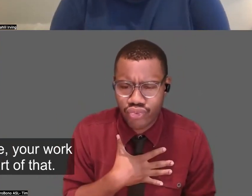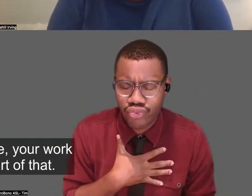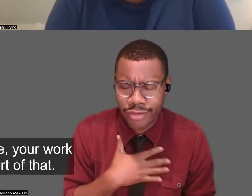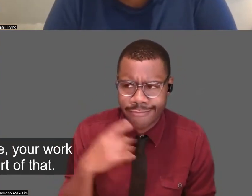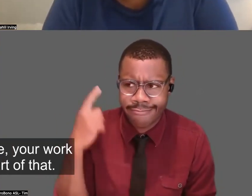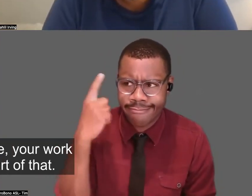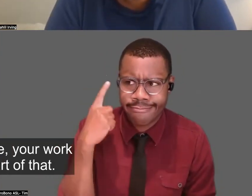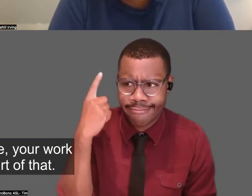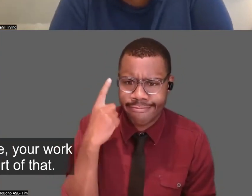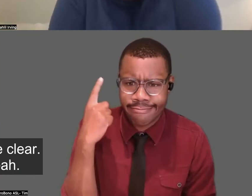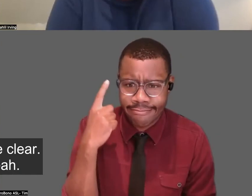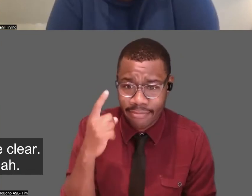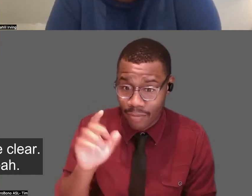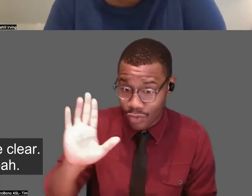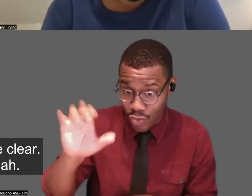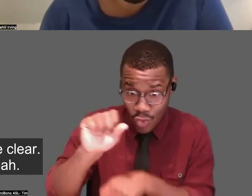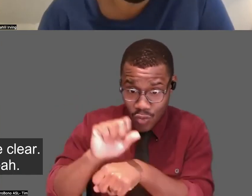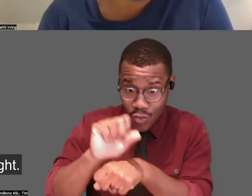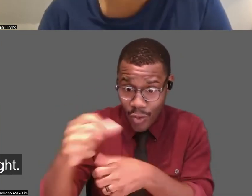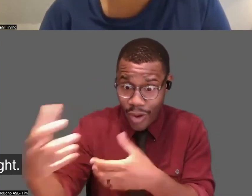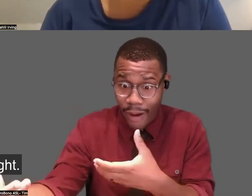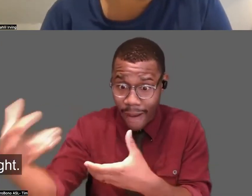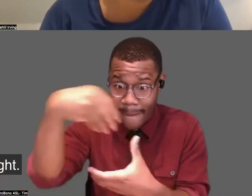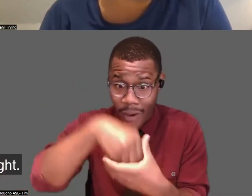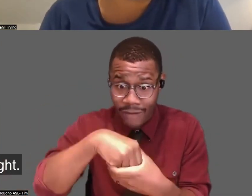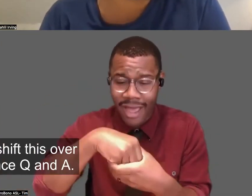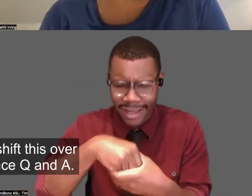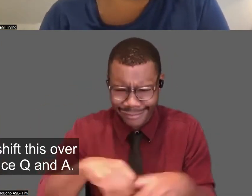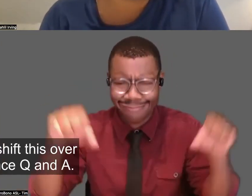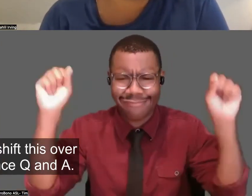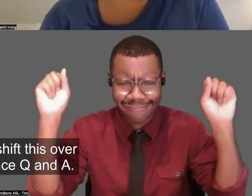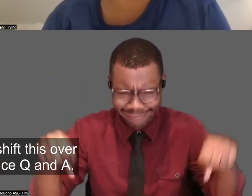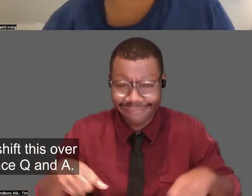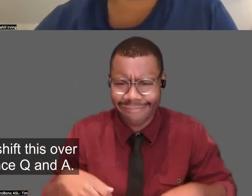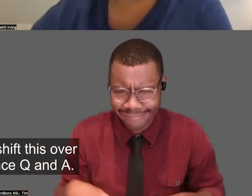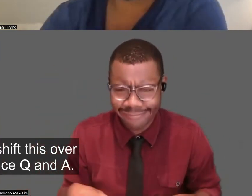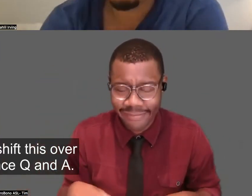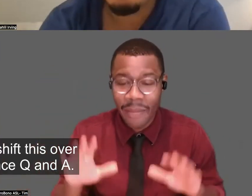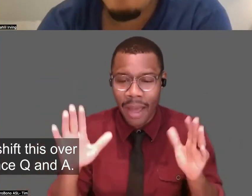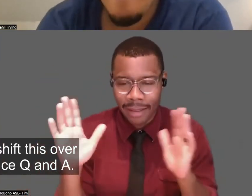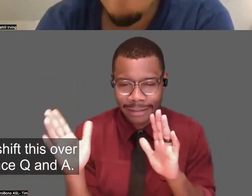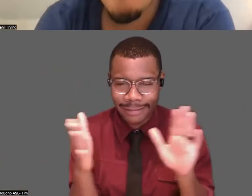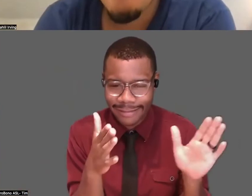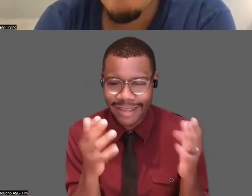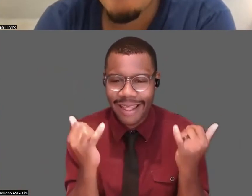your work can be part of that. Let's be clear. Yeah. Right. But I want to shift us over to the audience